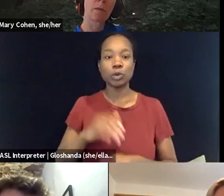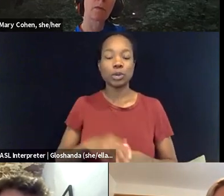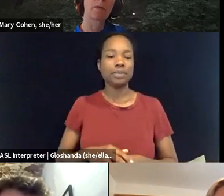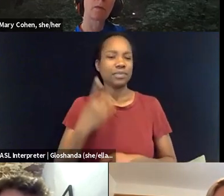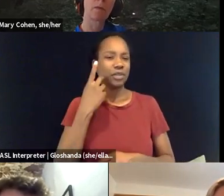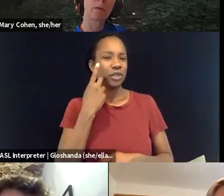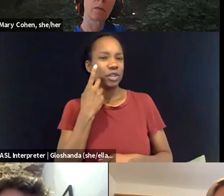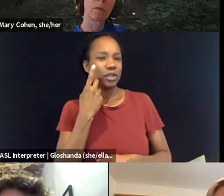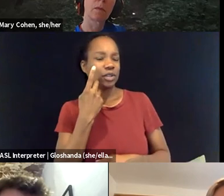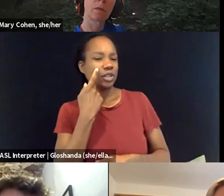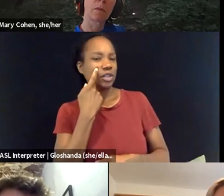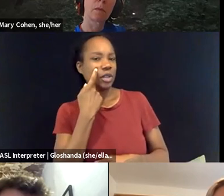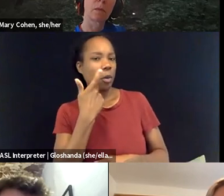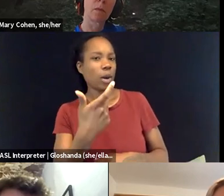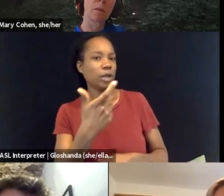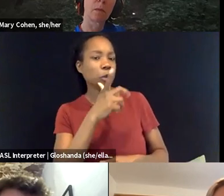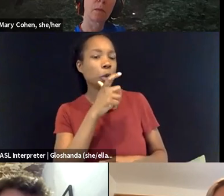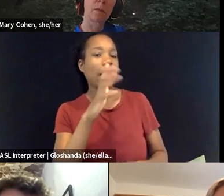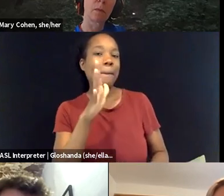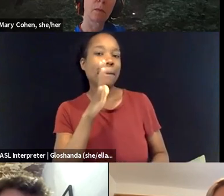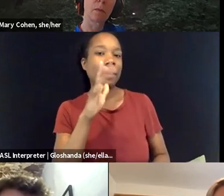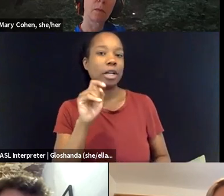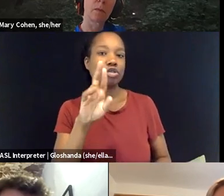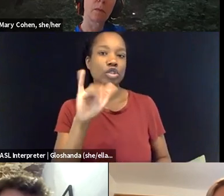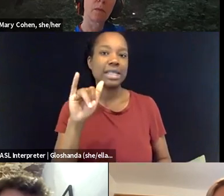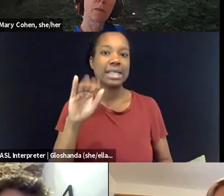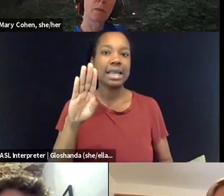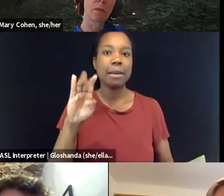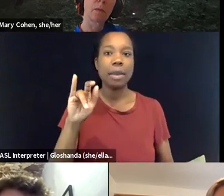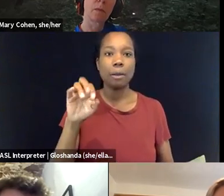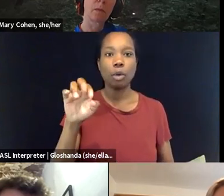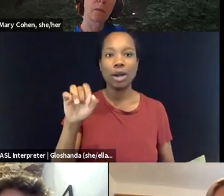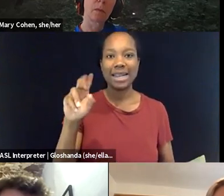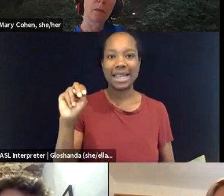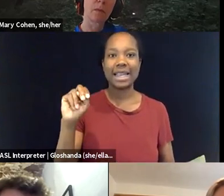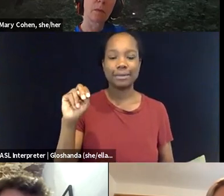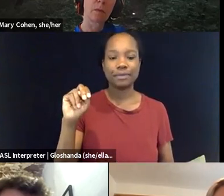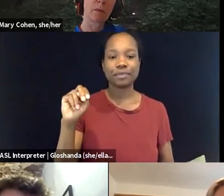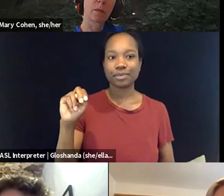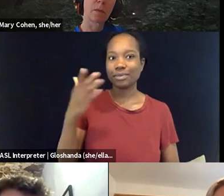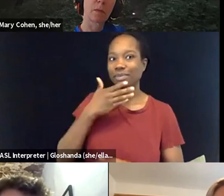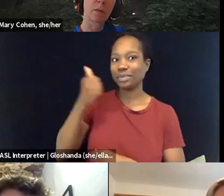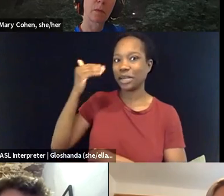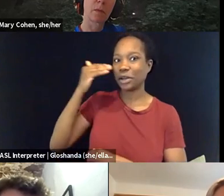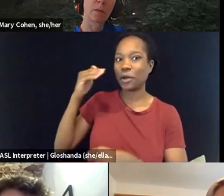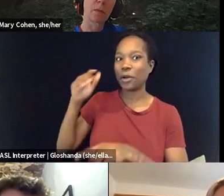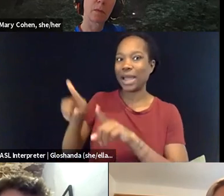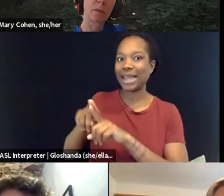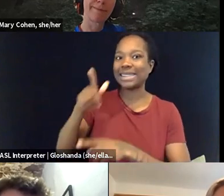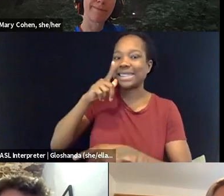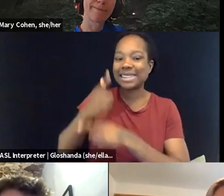was Tracy, Mama Tracy Bell Borden, one of our powerful Poor Magazine family. And better known as Sister Sekhmet. That's